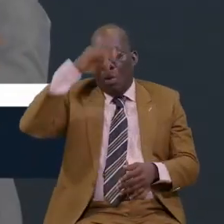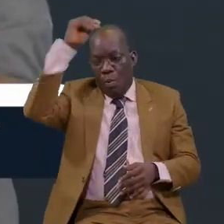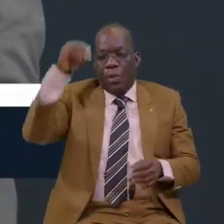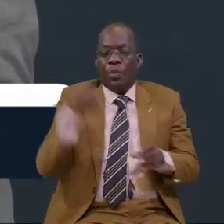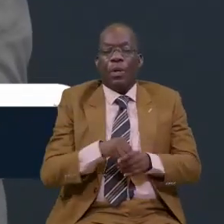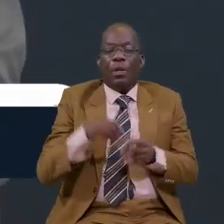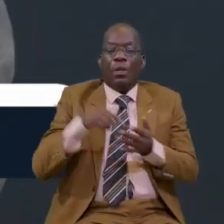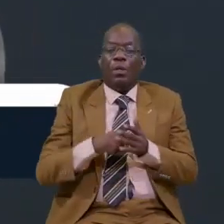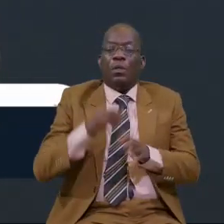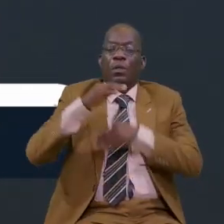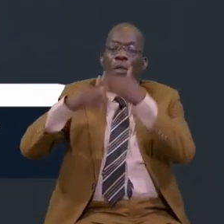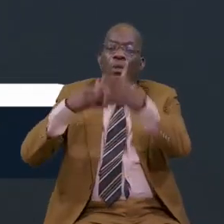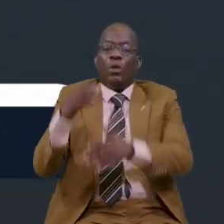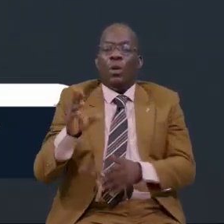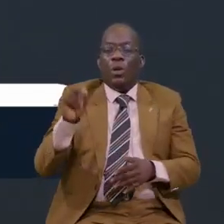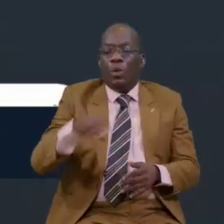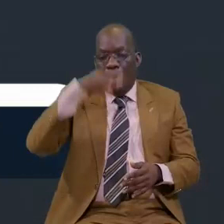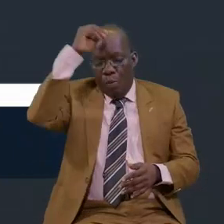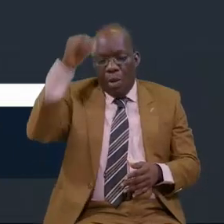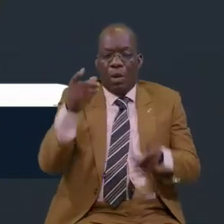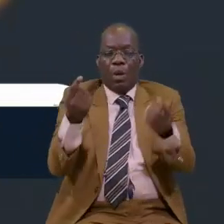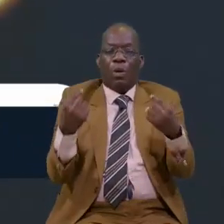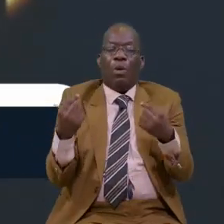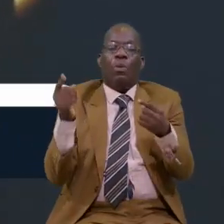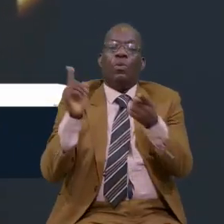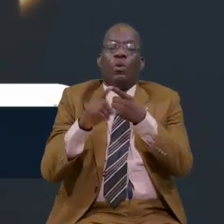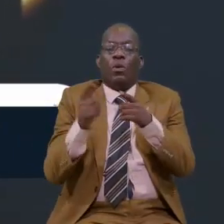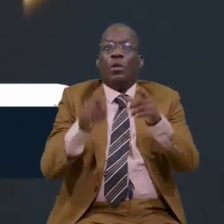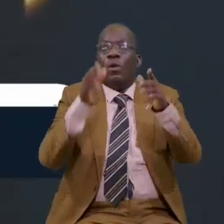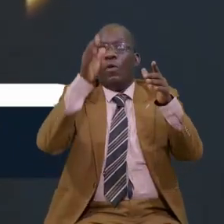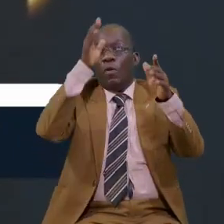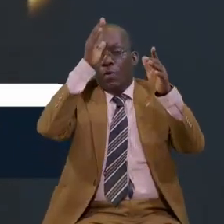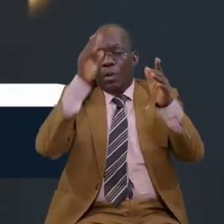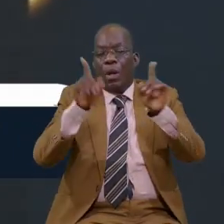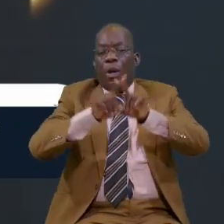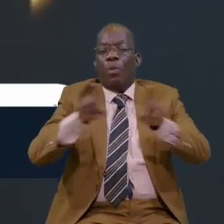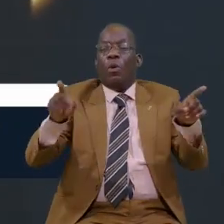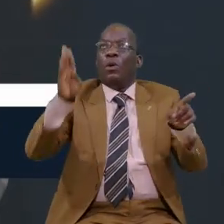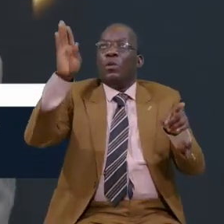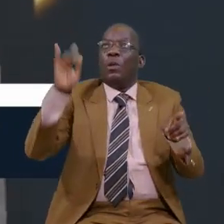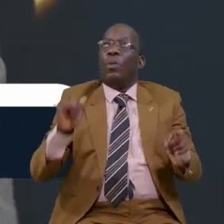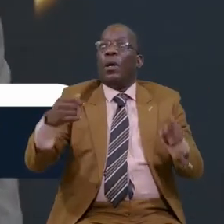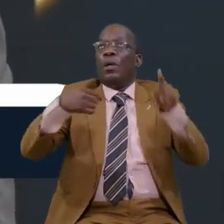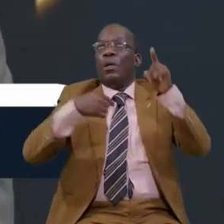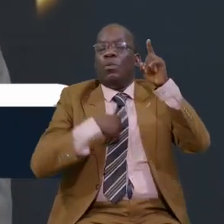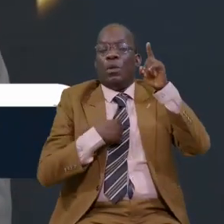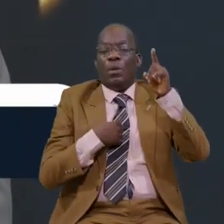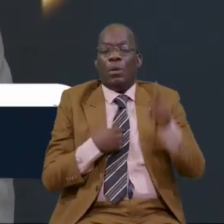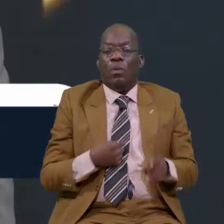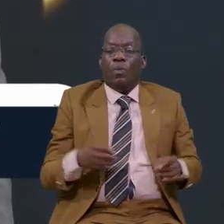generation, no man cometh unto the Father but by me. He